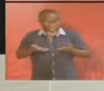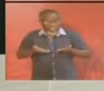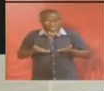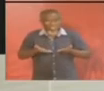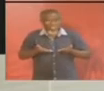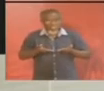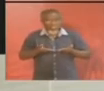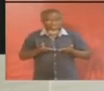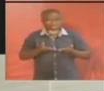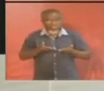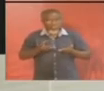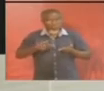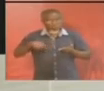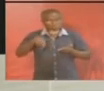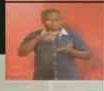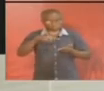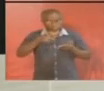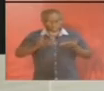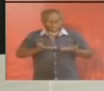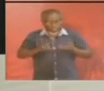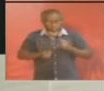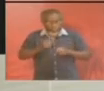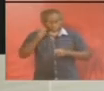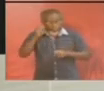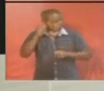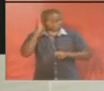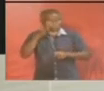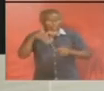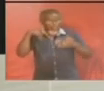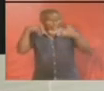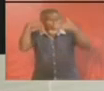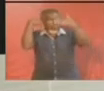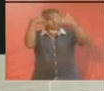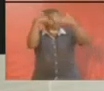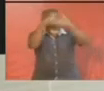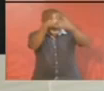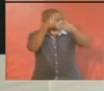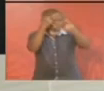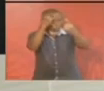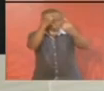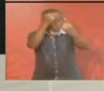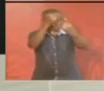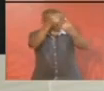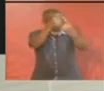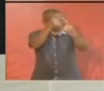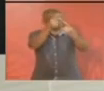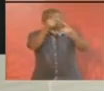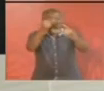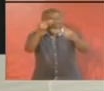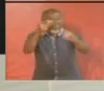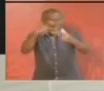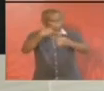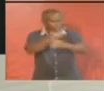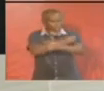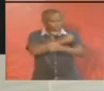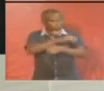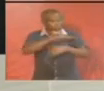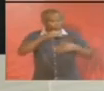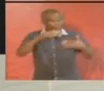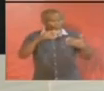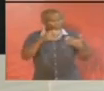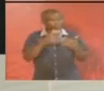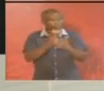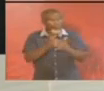our set inoculation targets against what clearly are levels of heightened fears, uncertainties